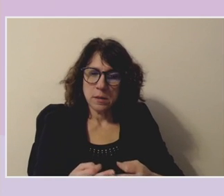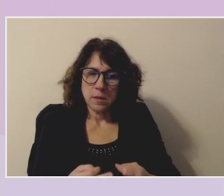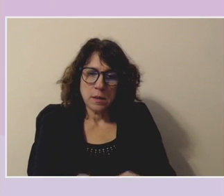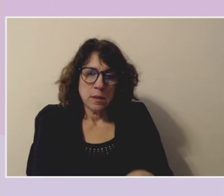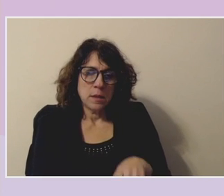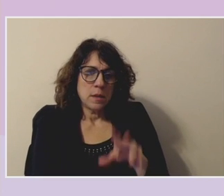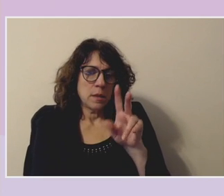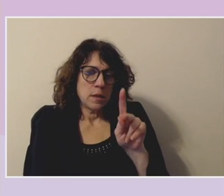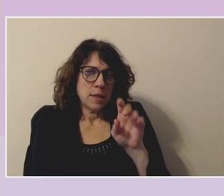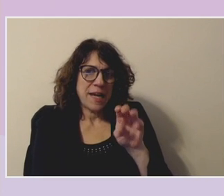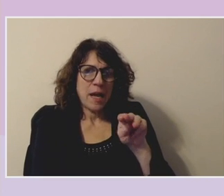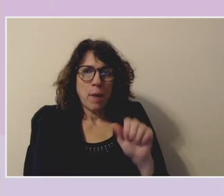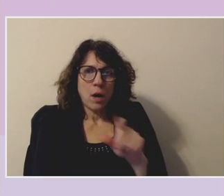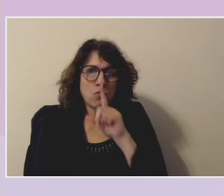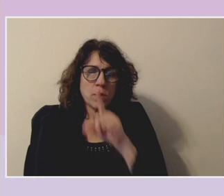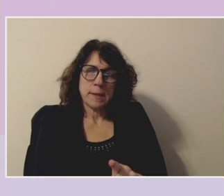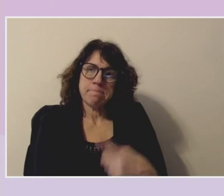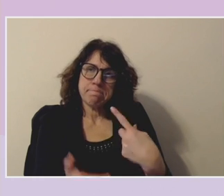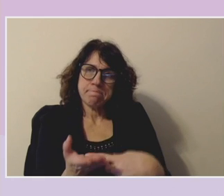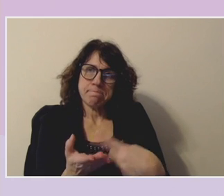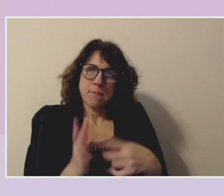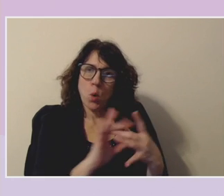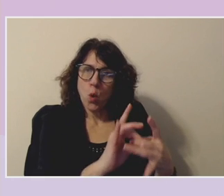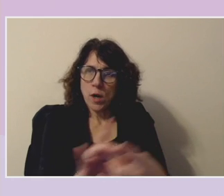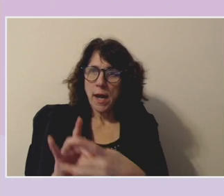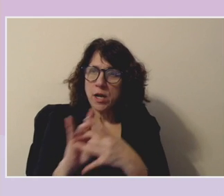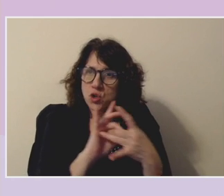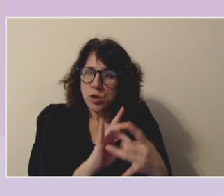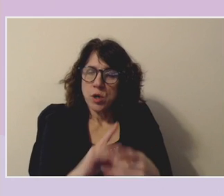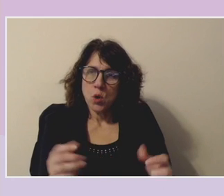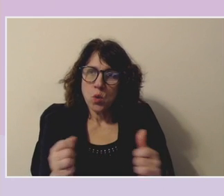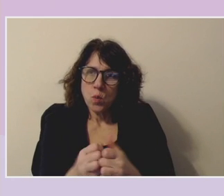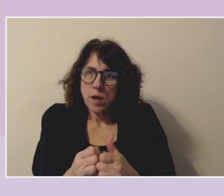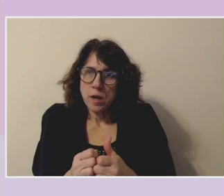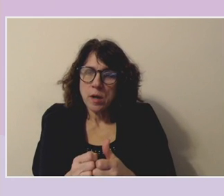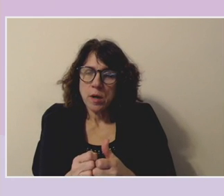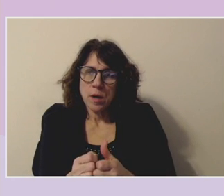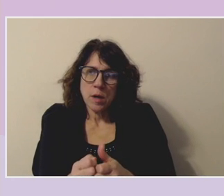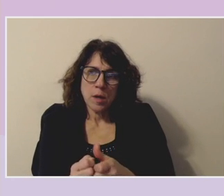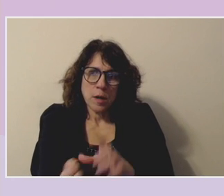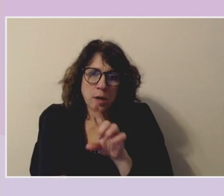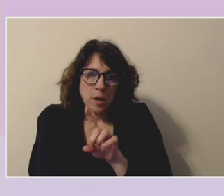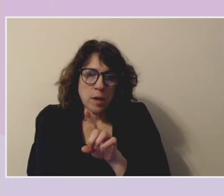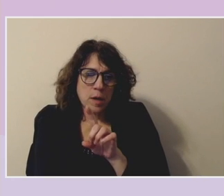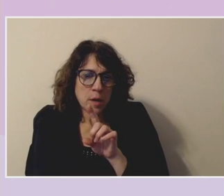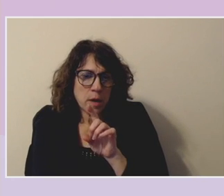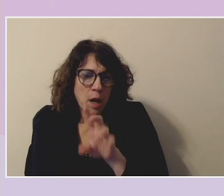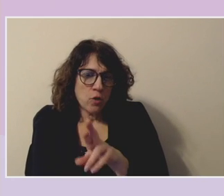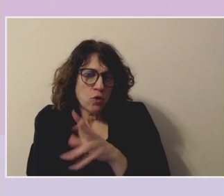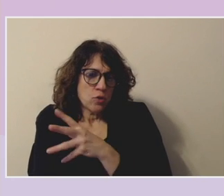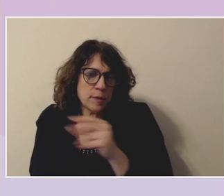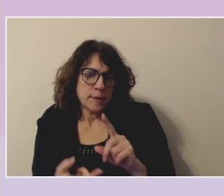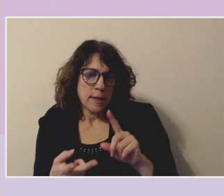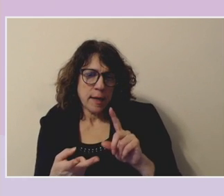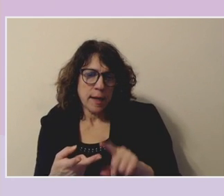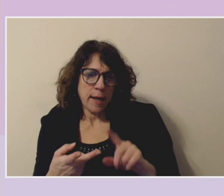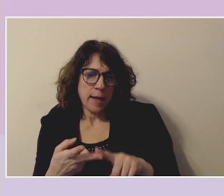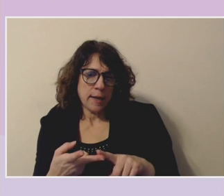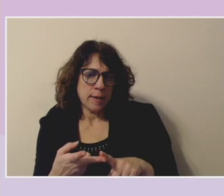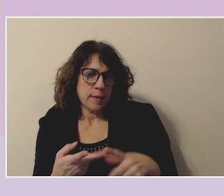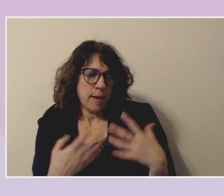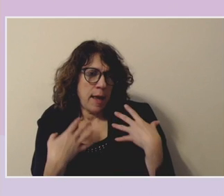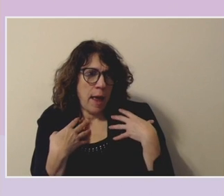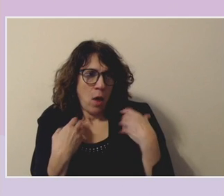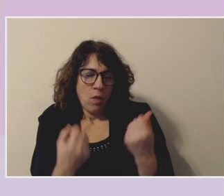talked about that coordination between, you know, doctors and health and schools. So I think that this